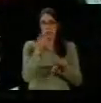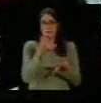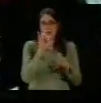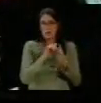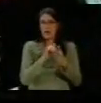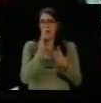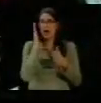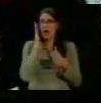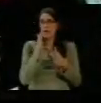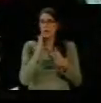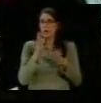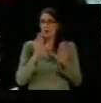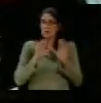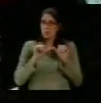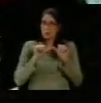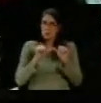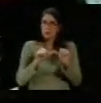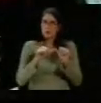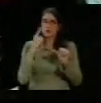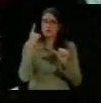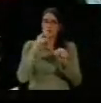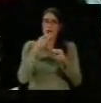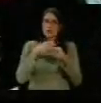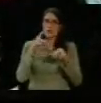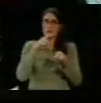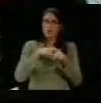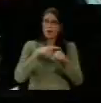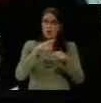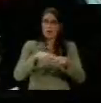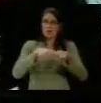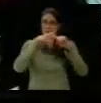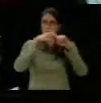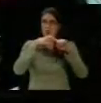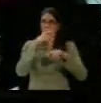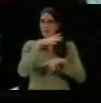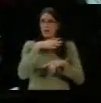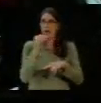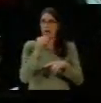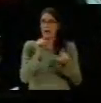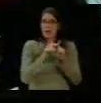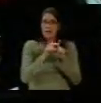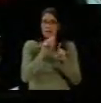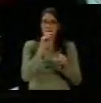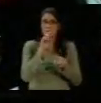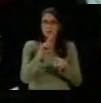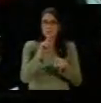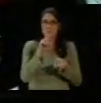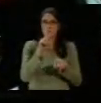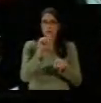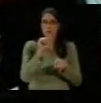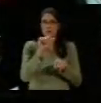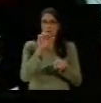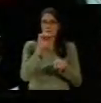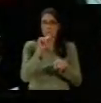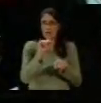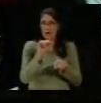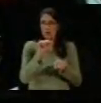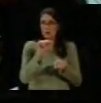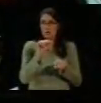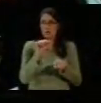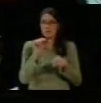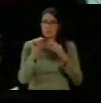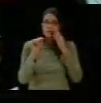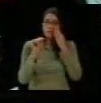push forward for a temporary injunction. And as Mr. Valiant said, I think any judge, and put your black robes on